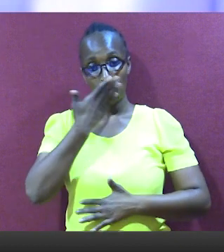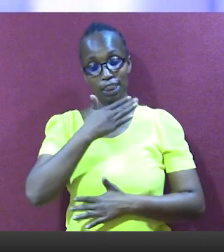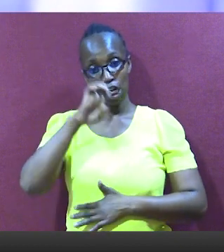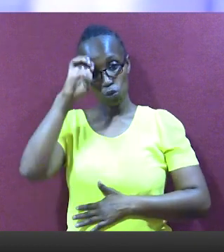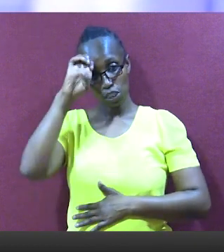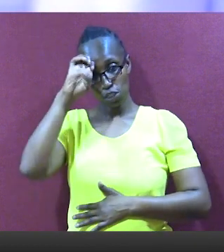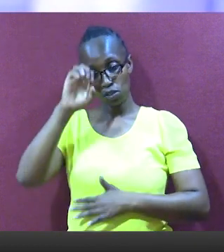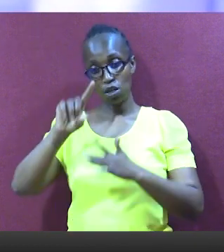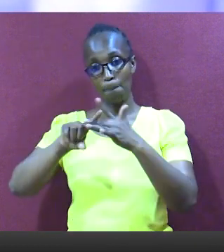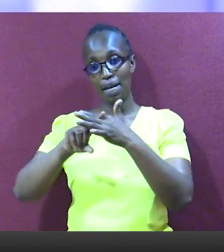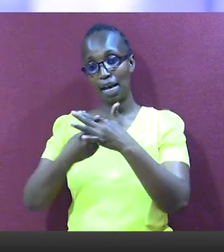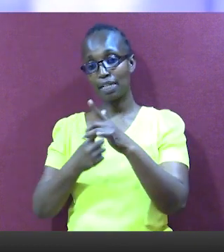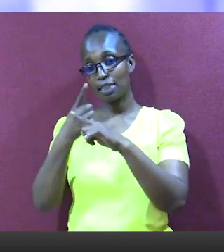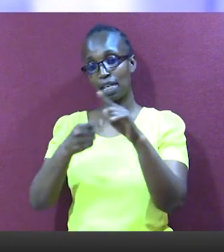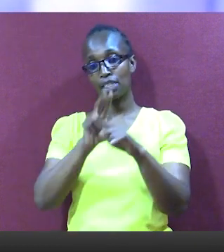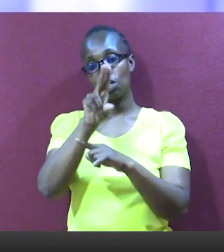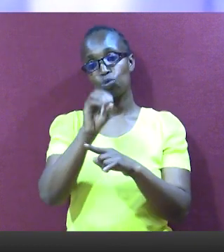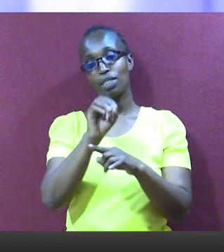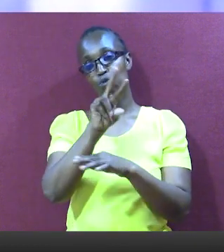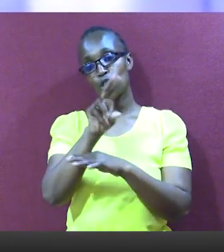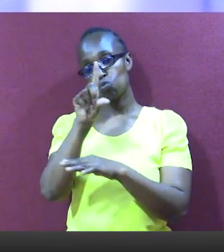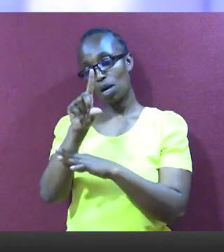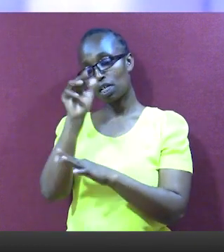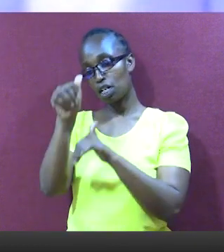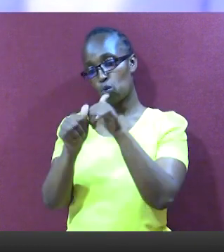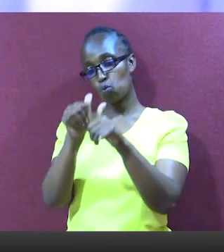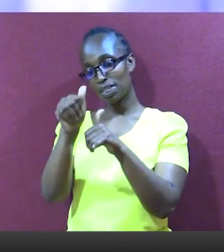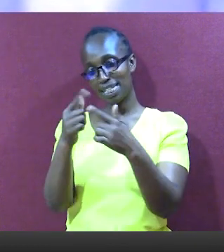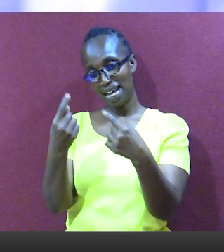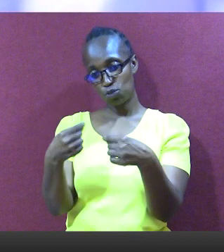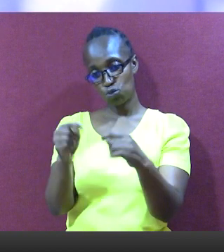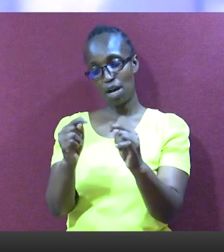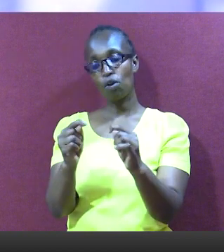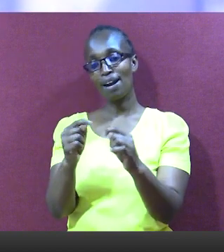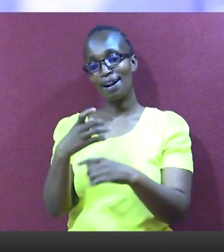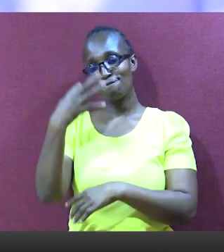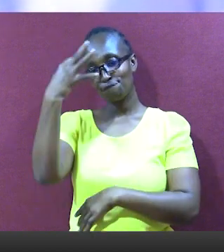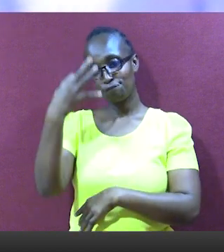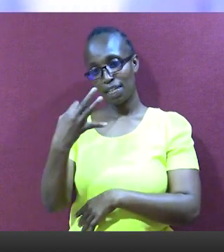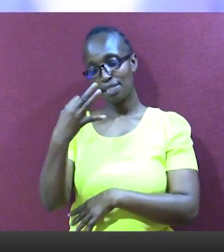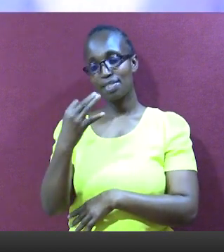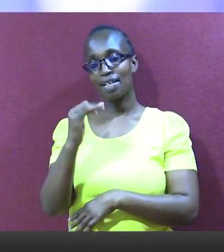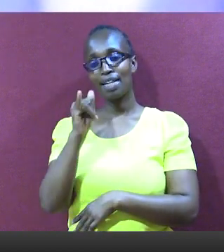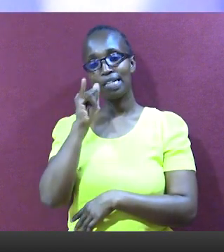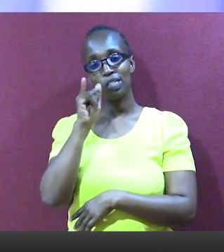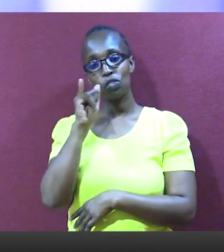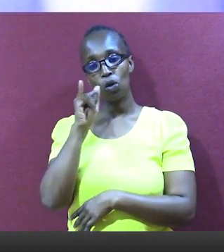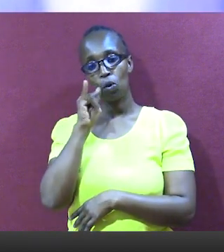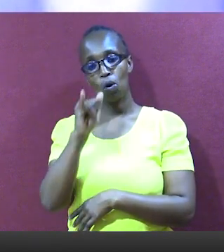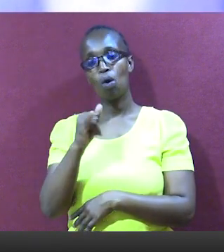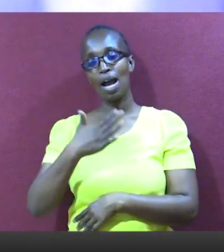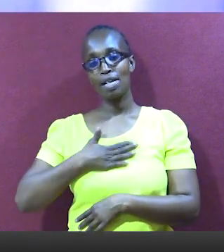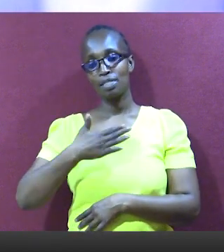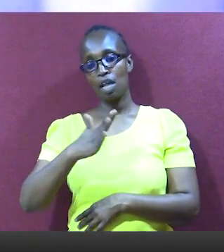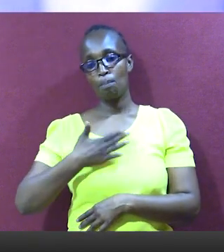The Porridge for Education program began in the year 2021, and it is a pilot. It is in the pilot stage in three counties. That is